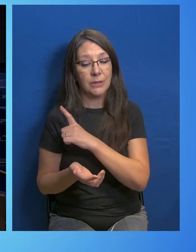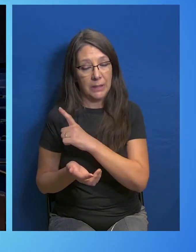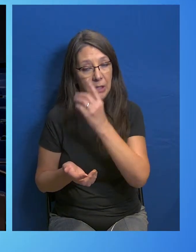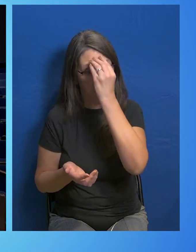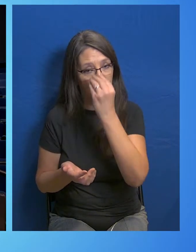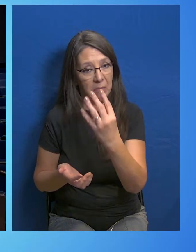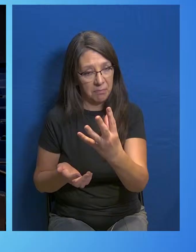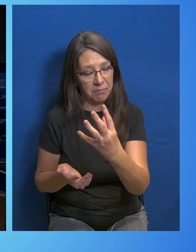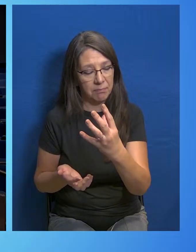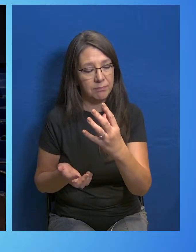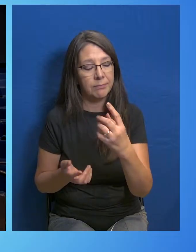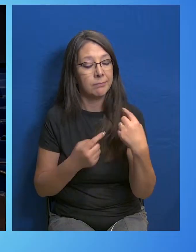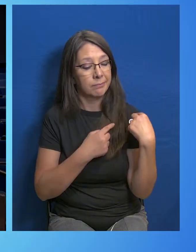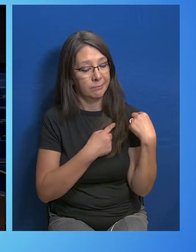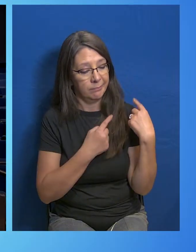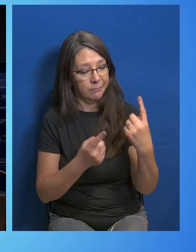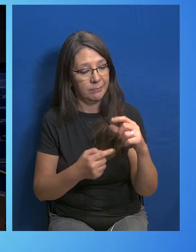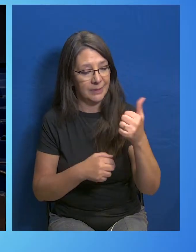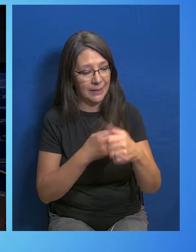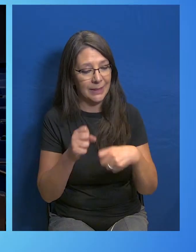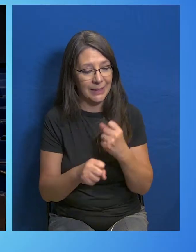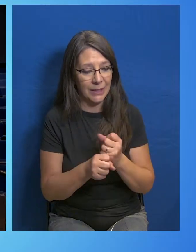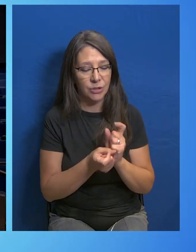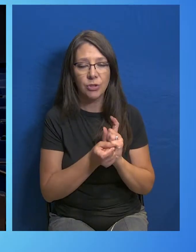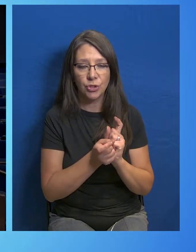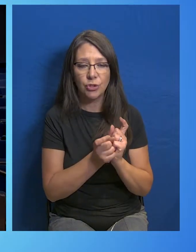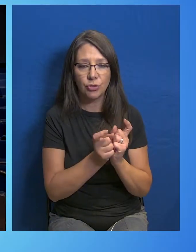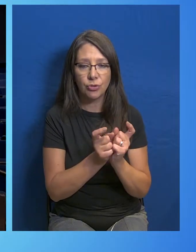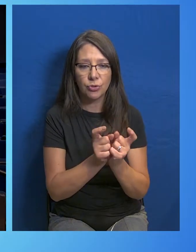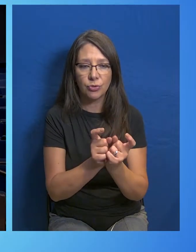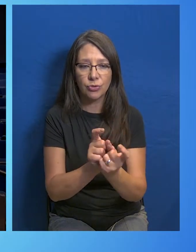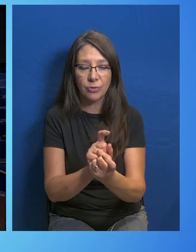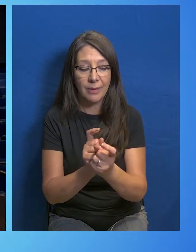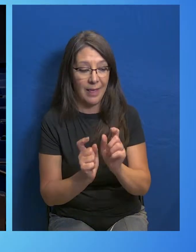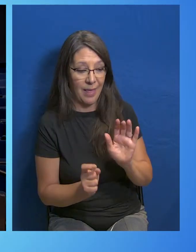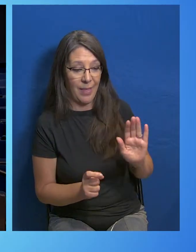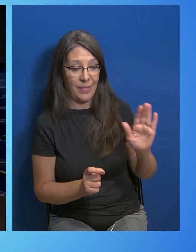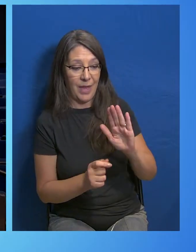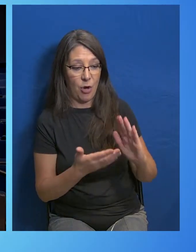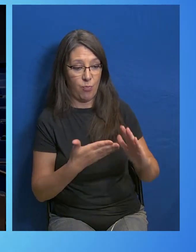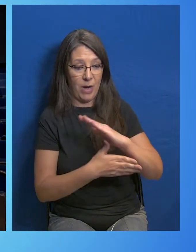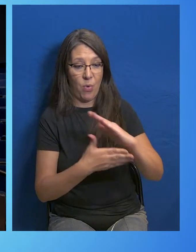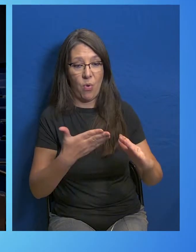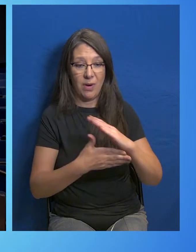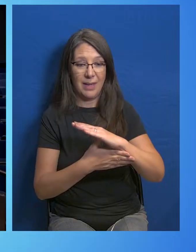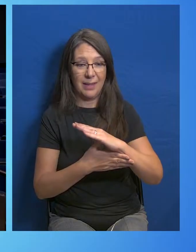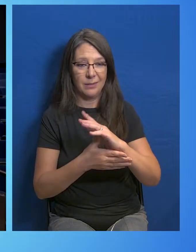this, has changed. Priorities have changed.